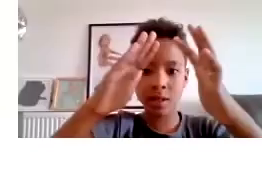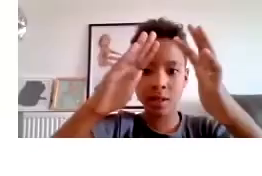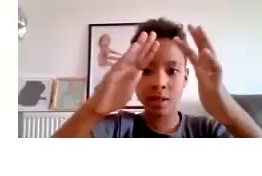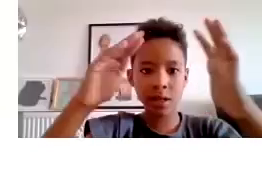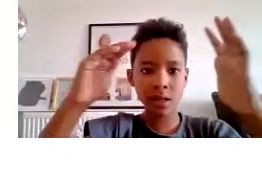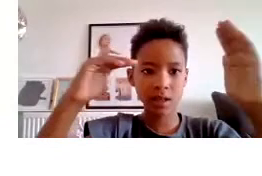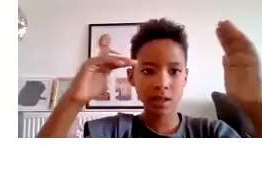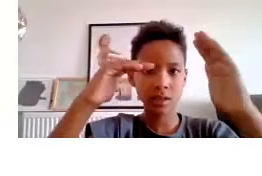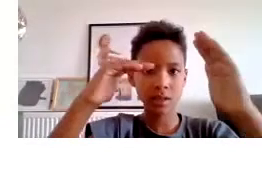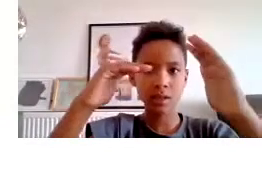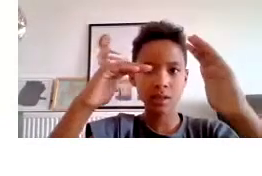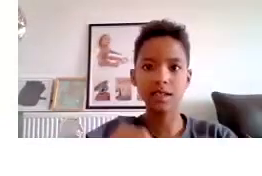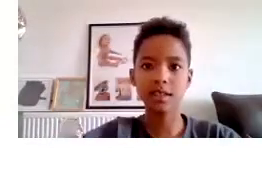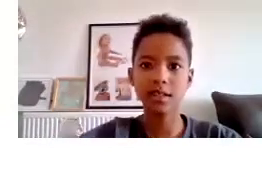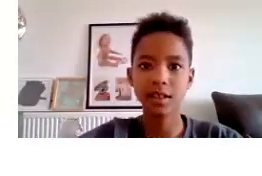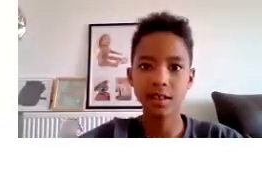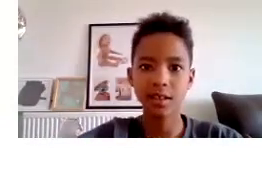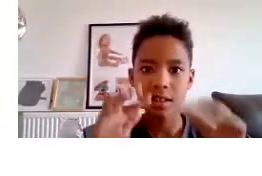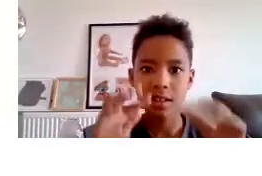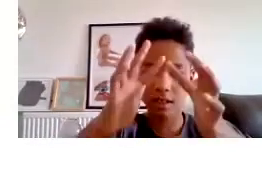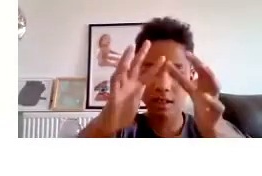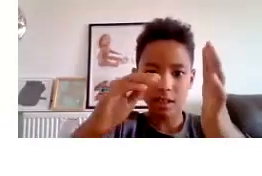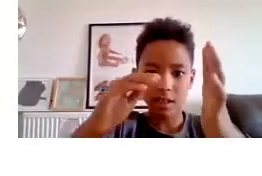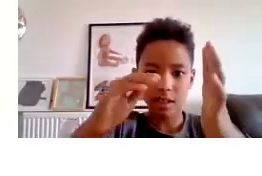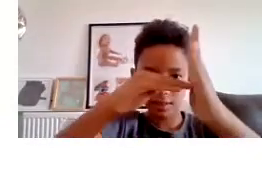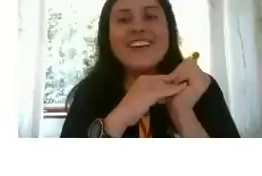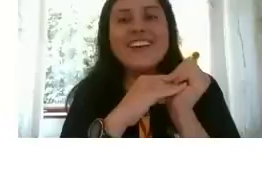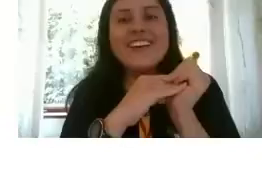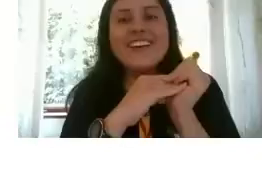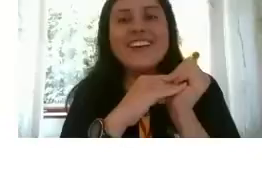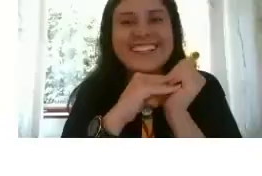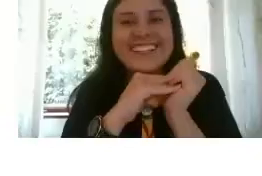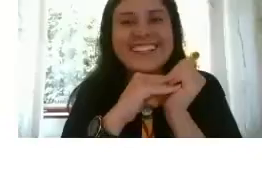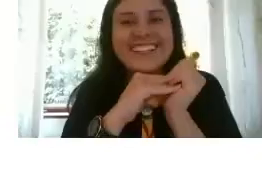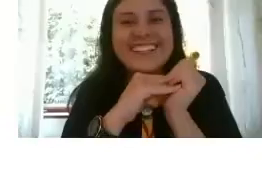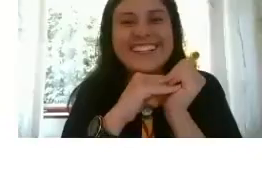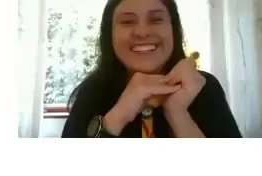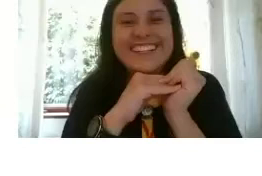Ezra. Okay, try you, please. E. Ready, Ezra? Yes. E. Carry on.